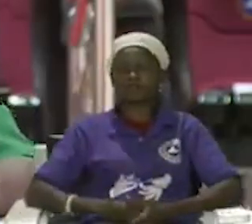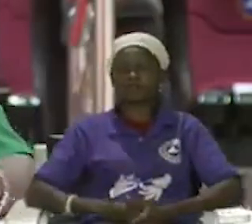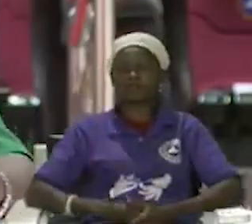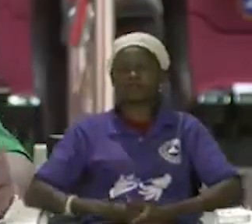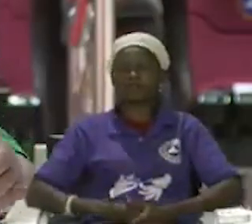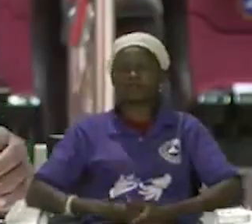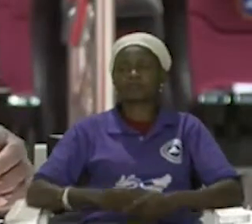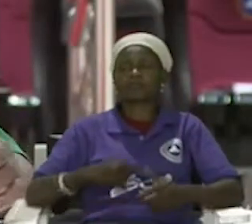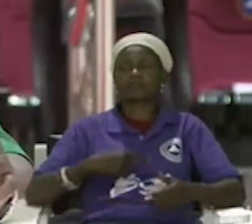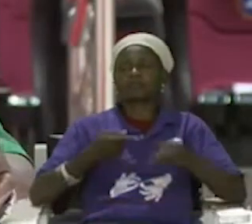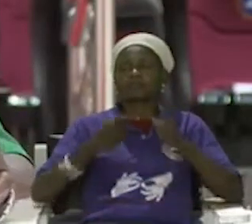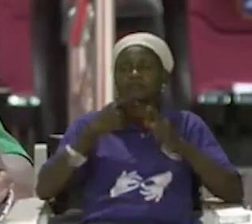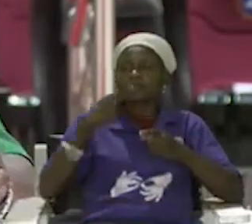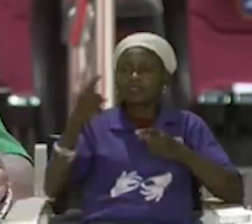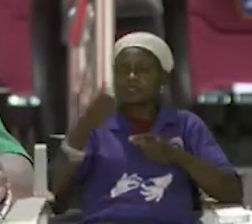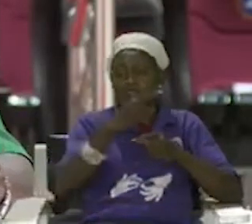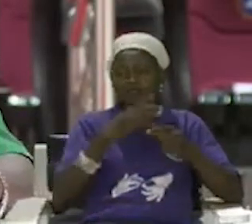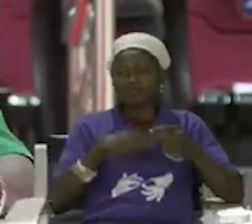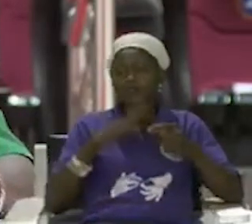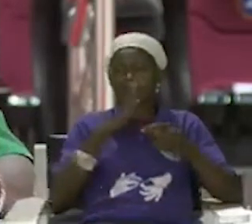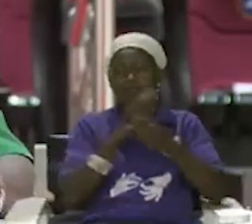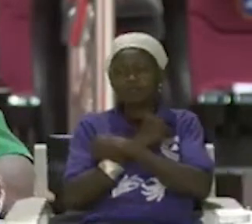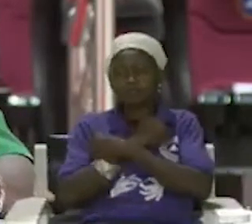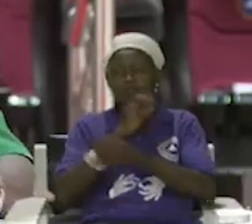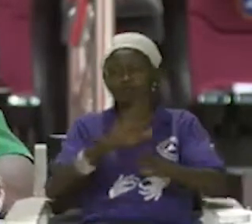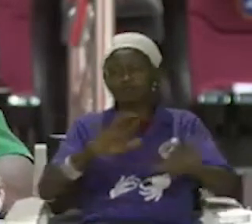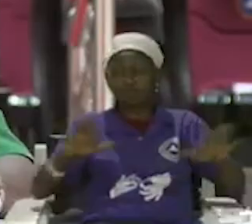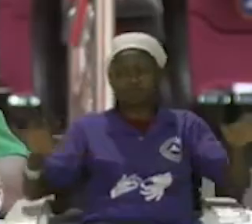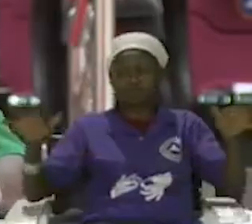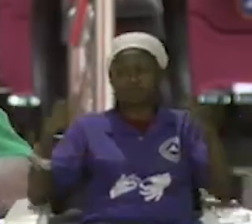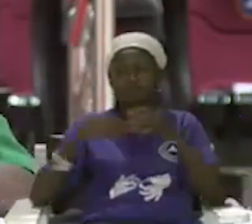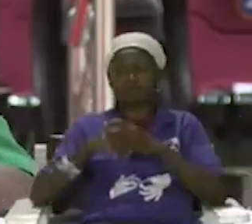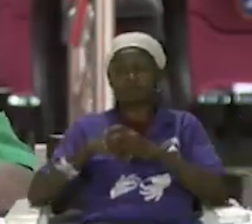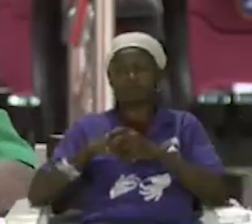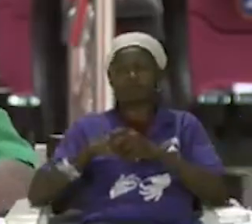Let me tell you, my beloved children,